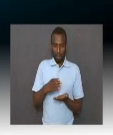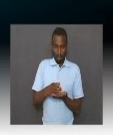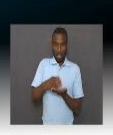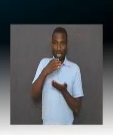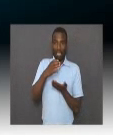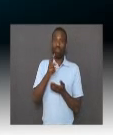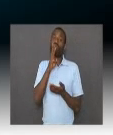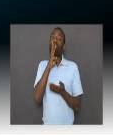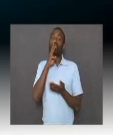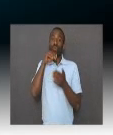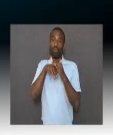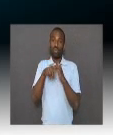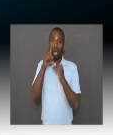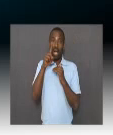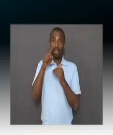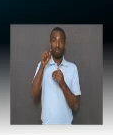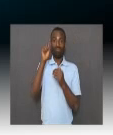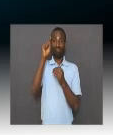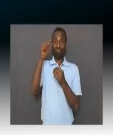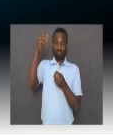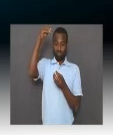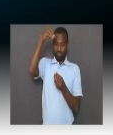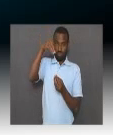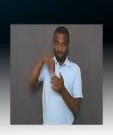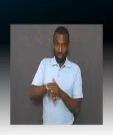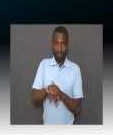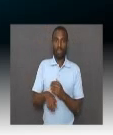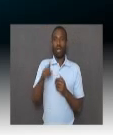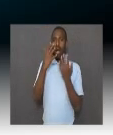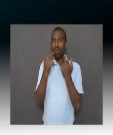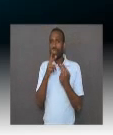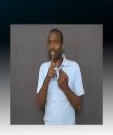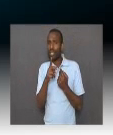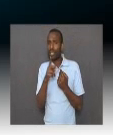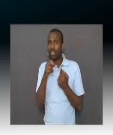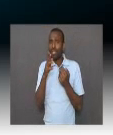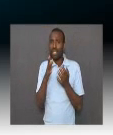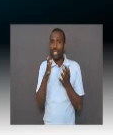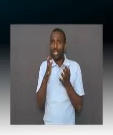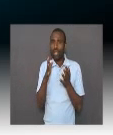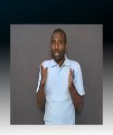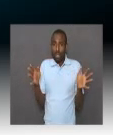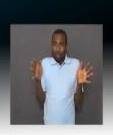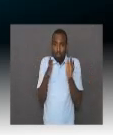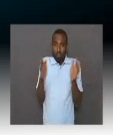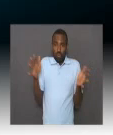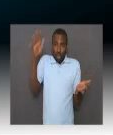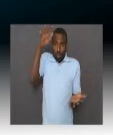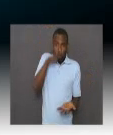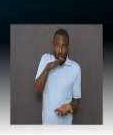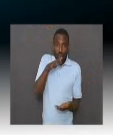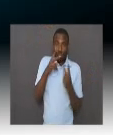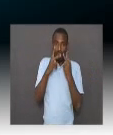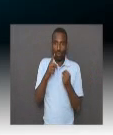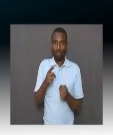water. Notice how the concentration slowly separates and